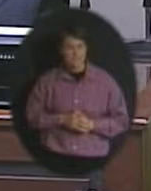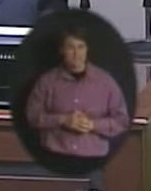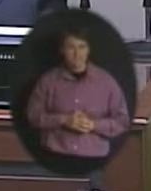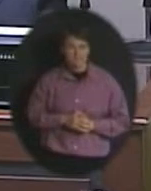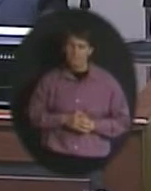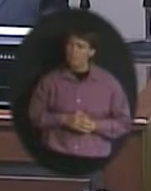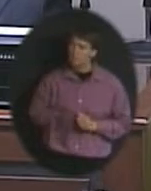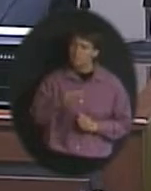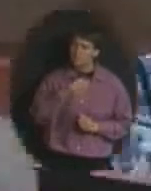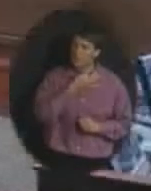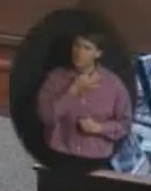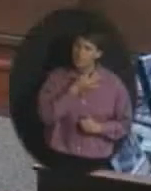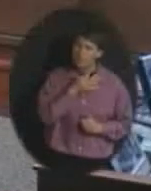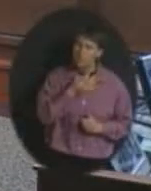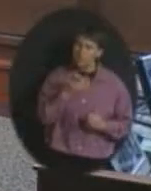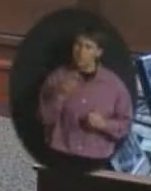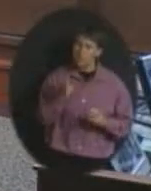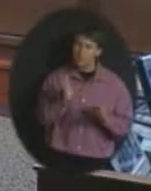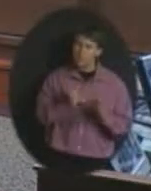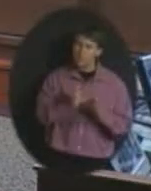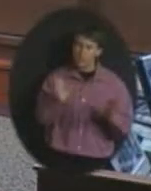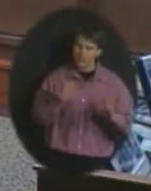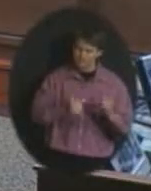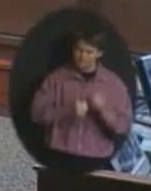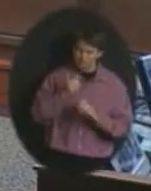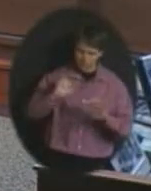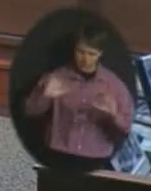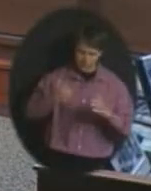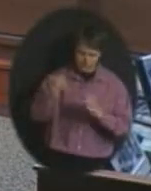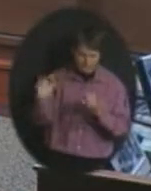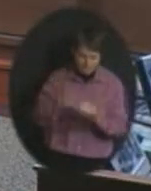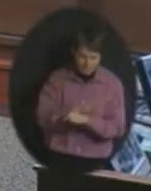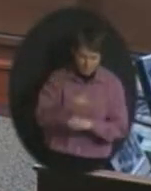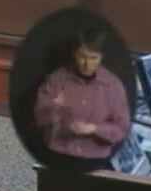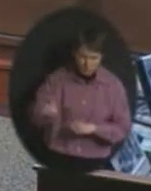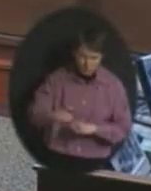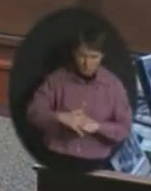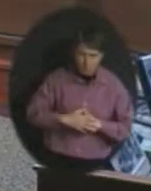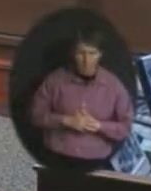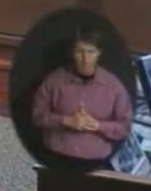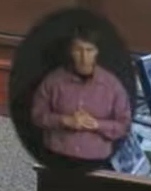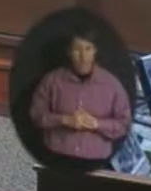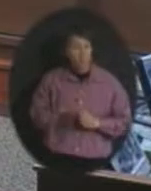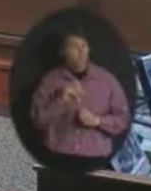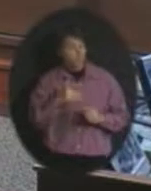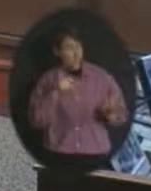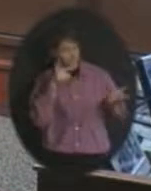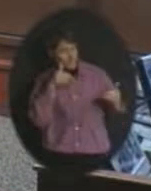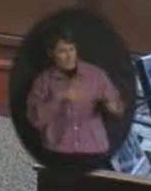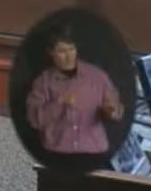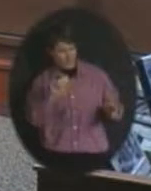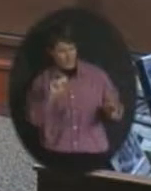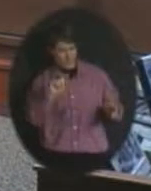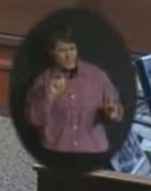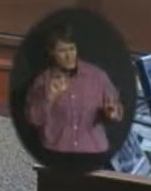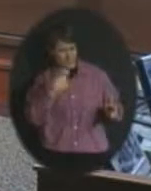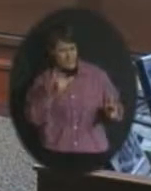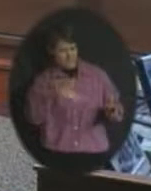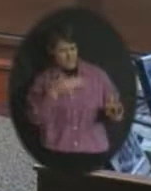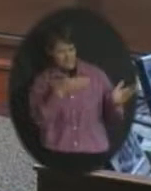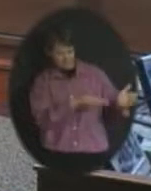What is the overall enrollment? Are most of the classes full? Well, I'll let Stacy refer to